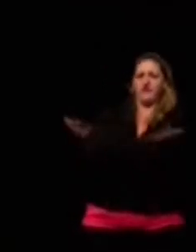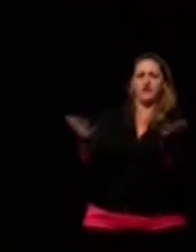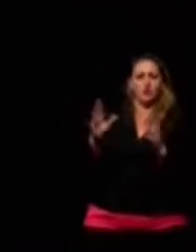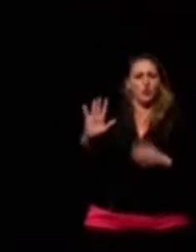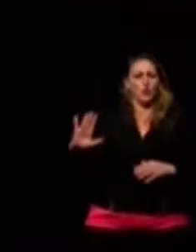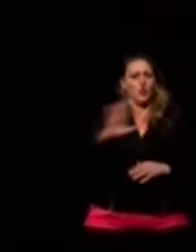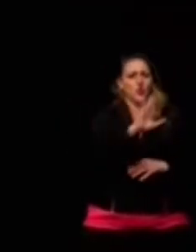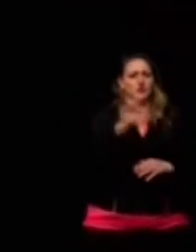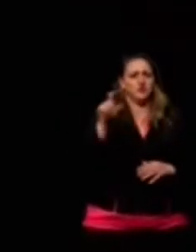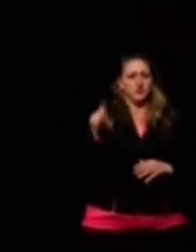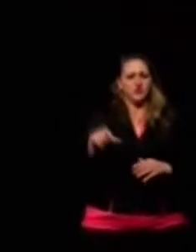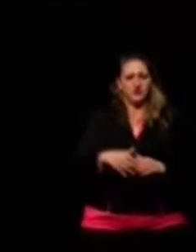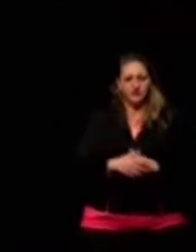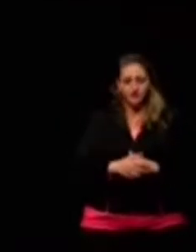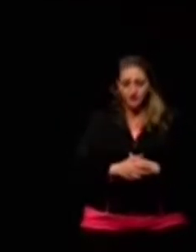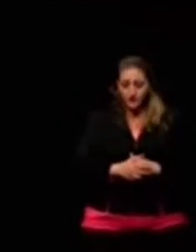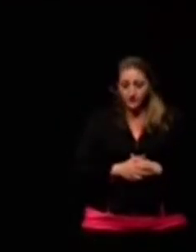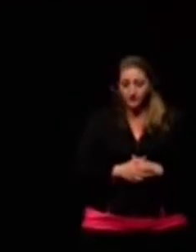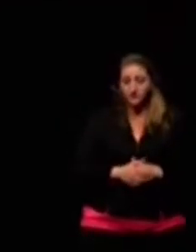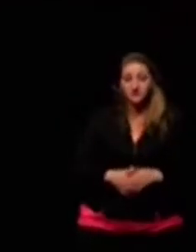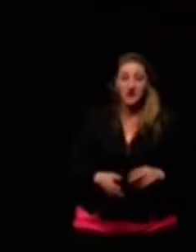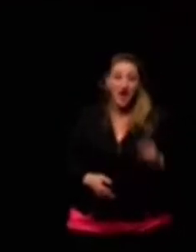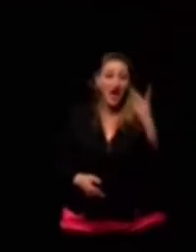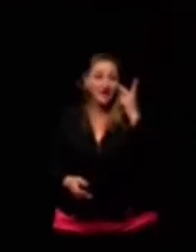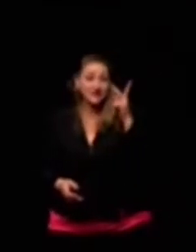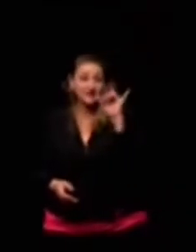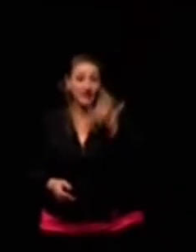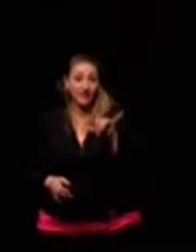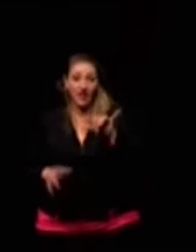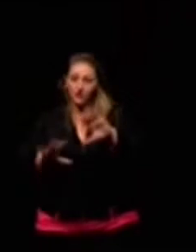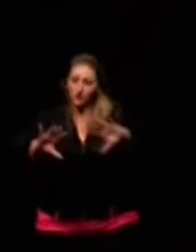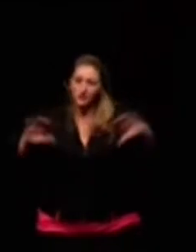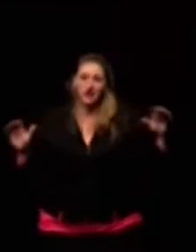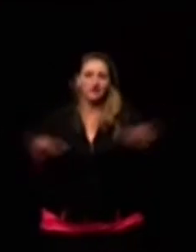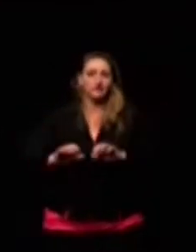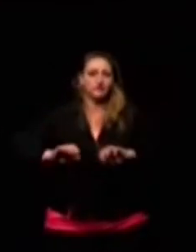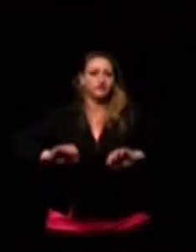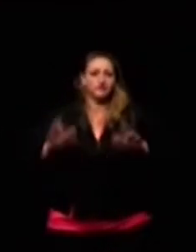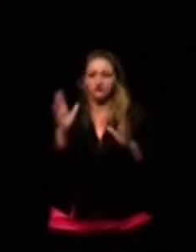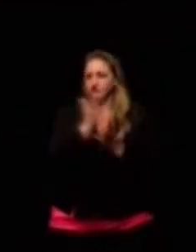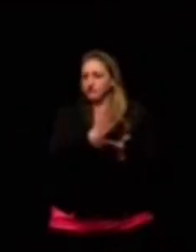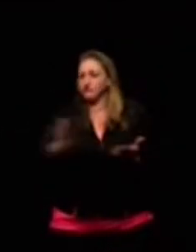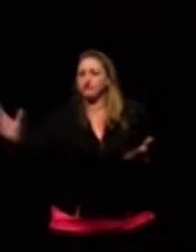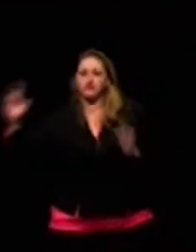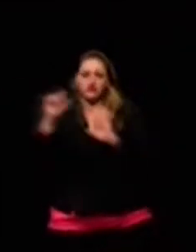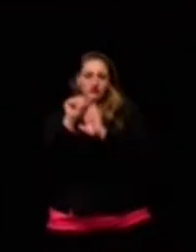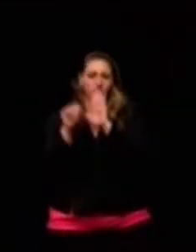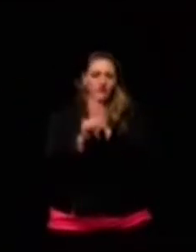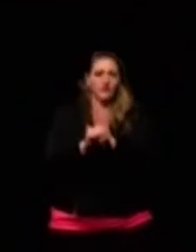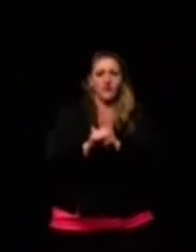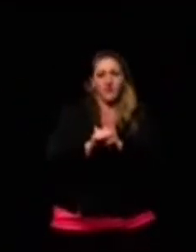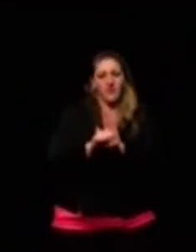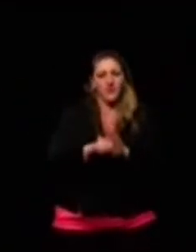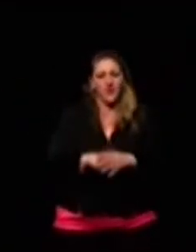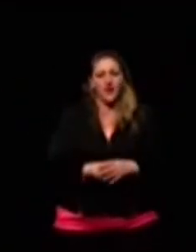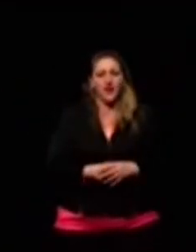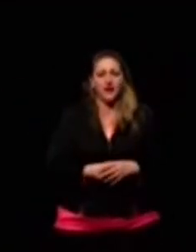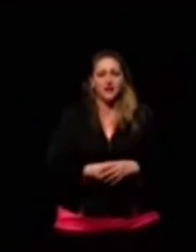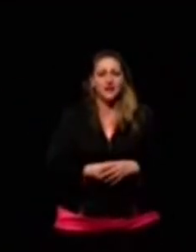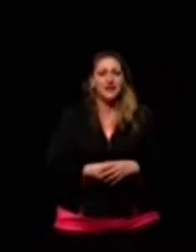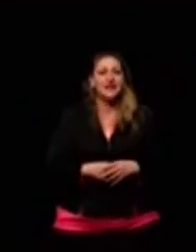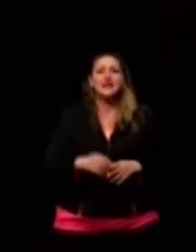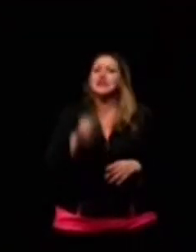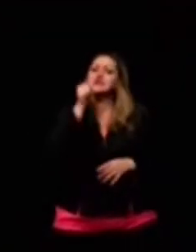most in need. I have seen that same leap to action across our state when life have dealt unimaginable blows. It is